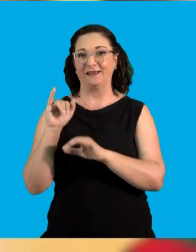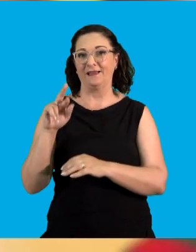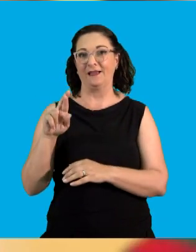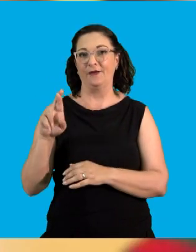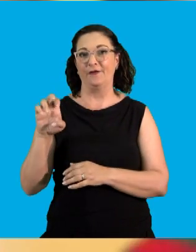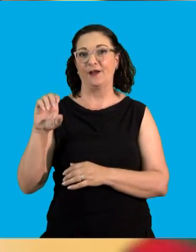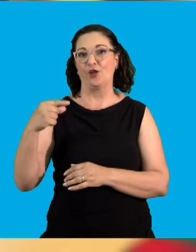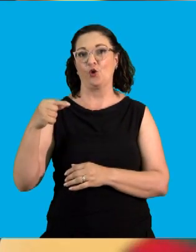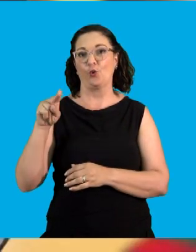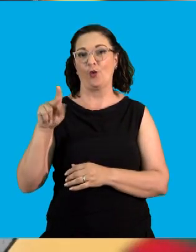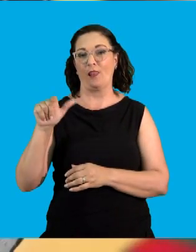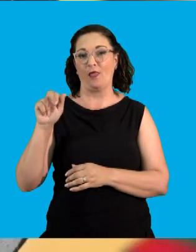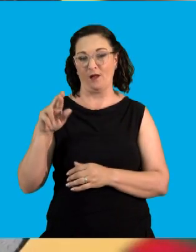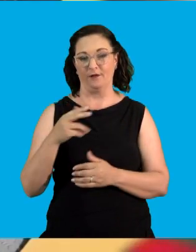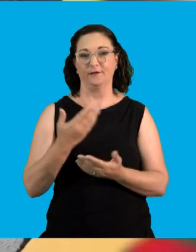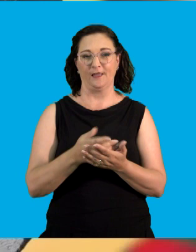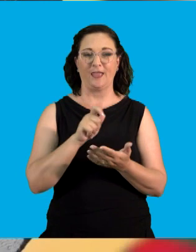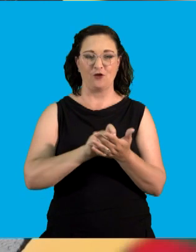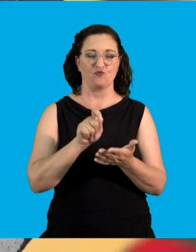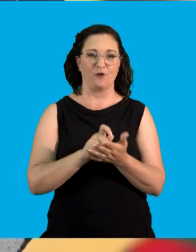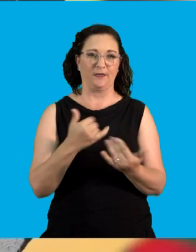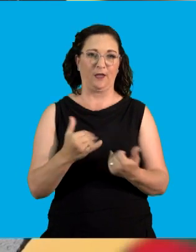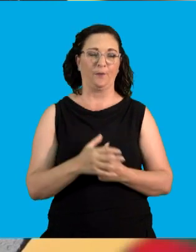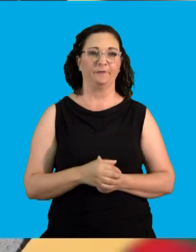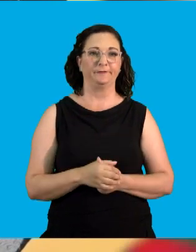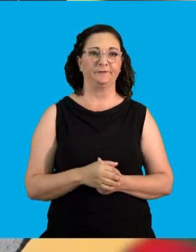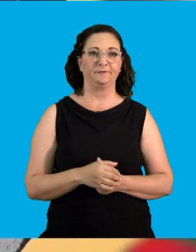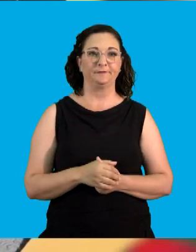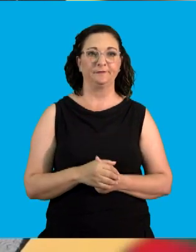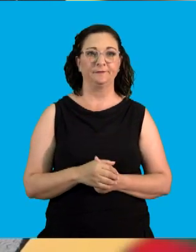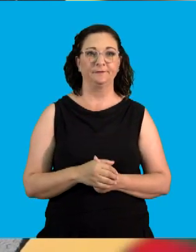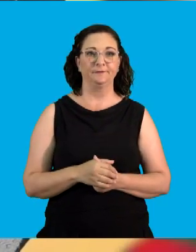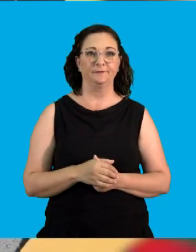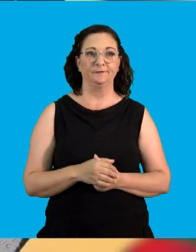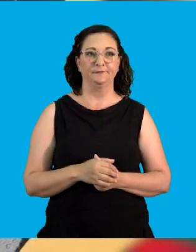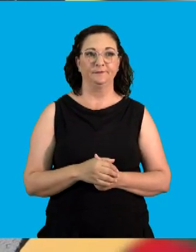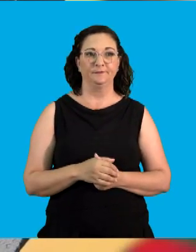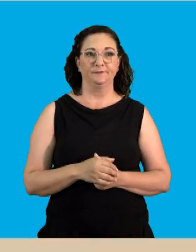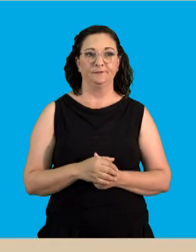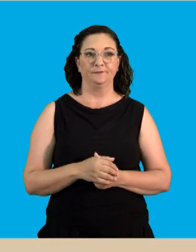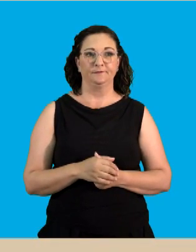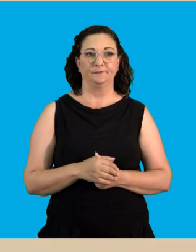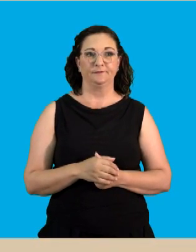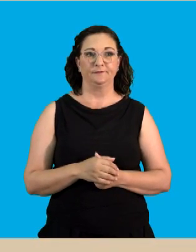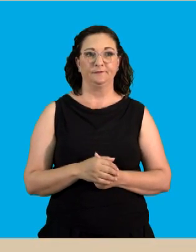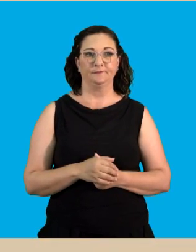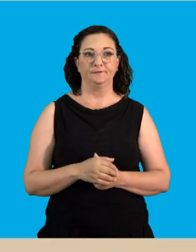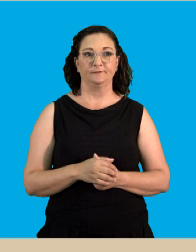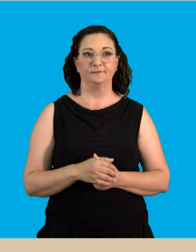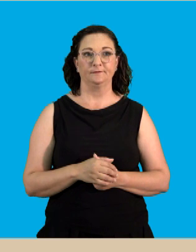be irregular. So let us write that down, okay? So it can be spiral